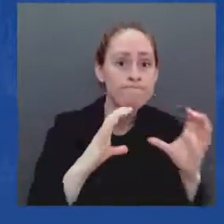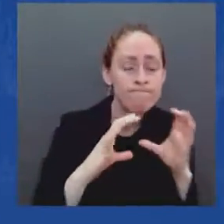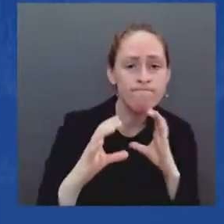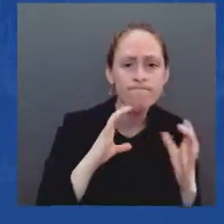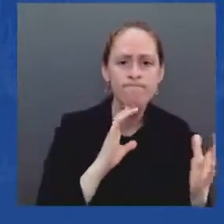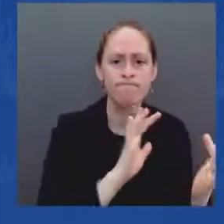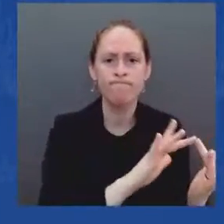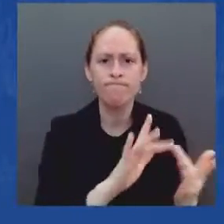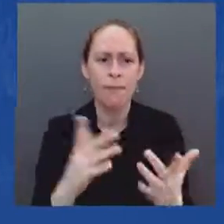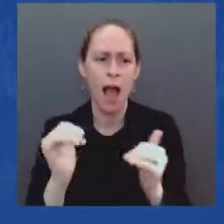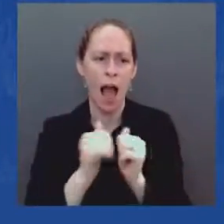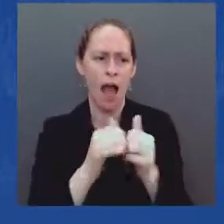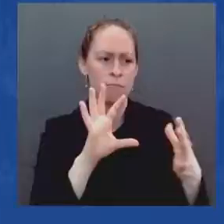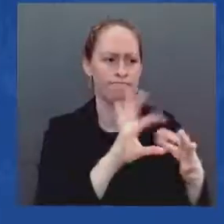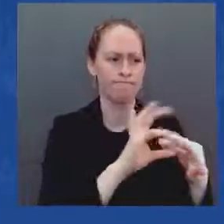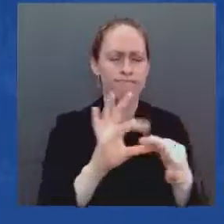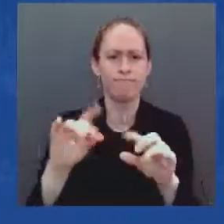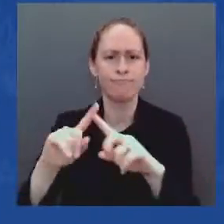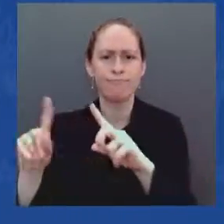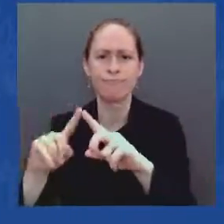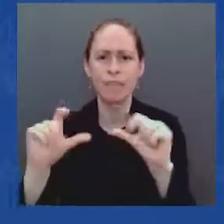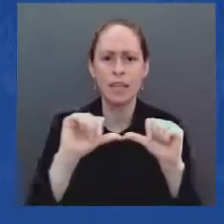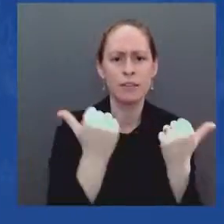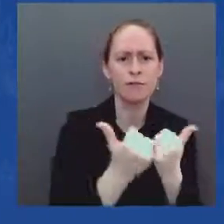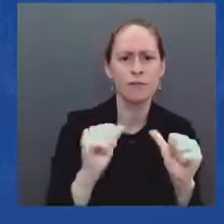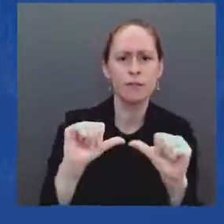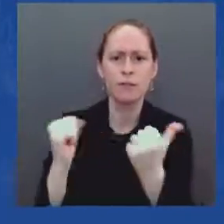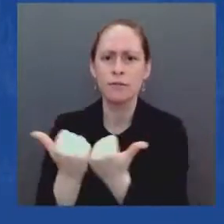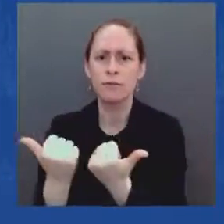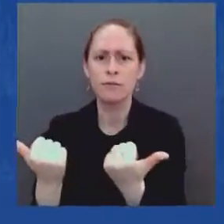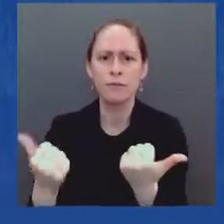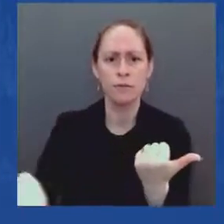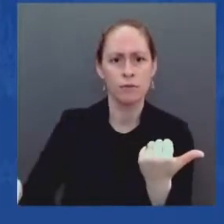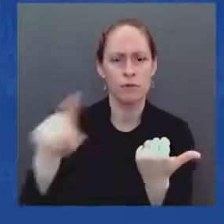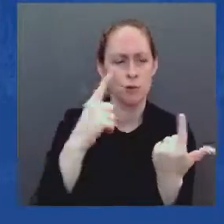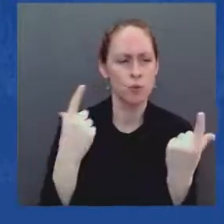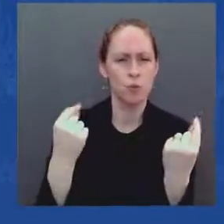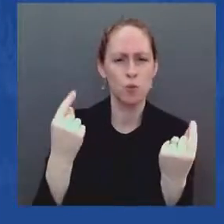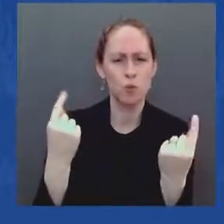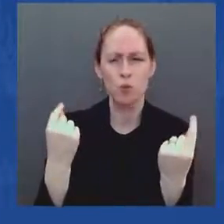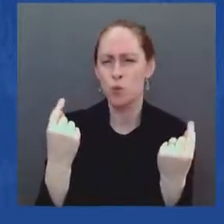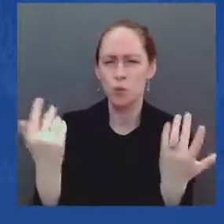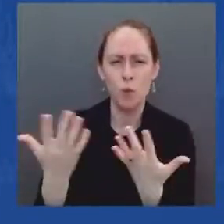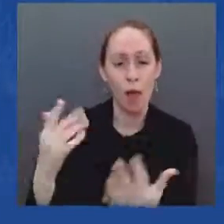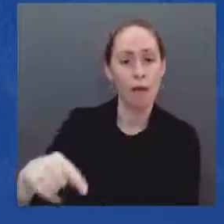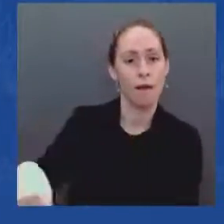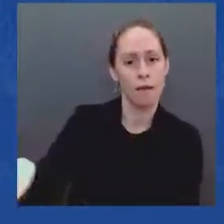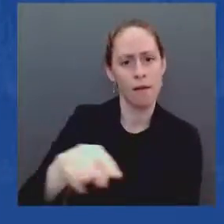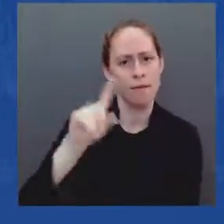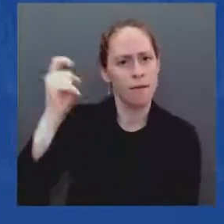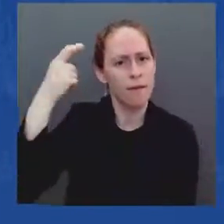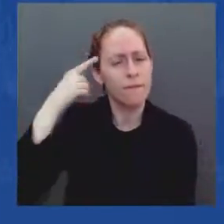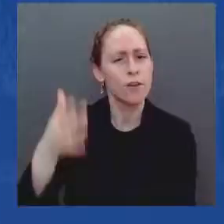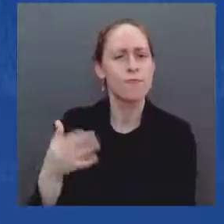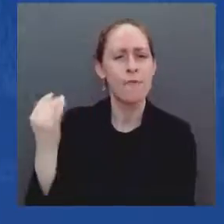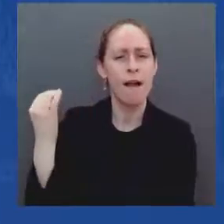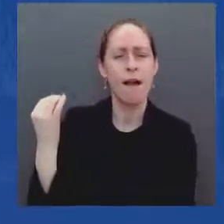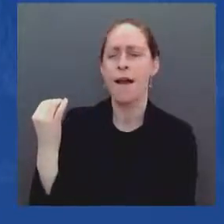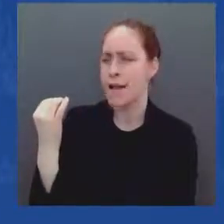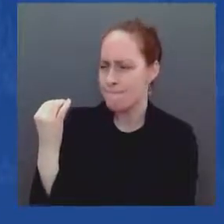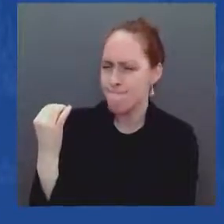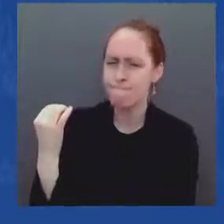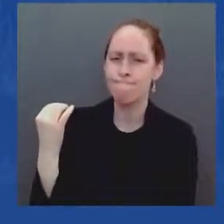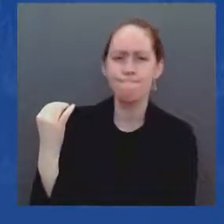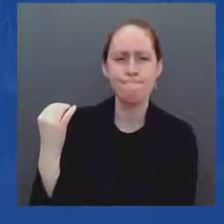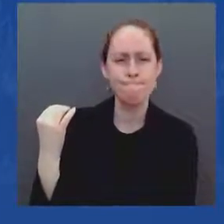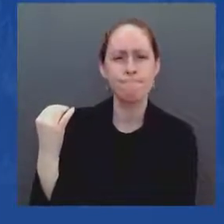through the silos to ensure that we could do the work that is one of our highest purposes and responsibility, which